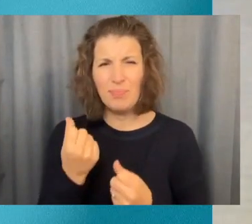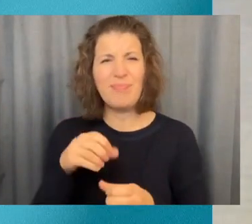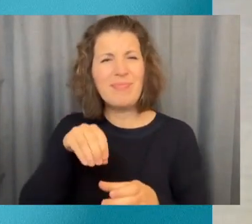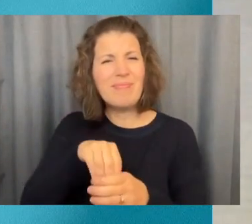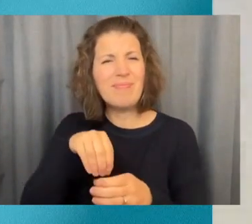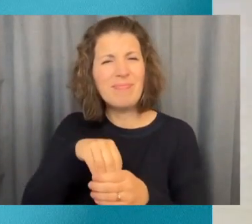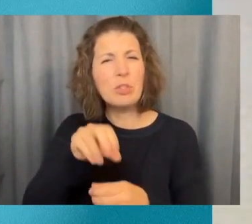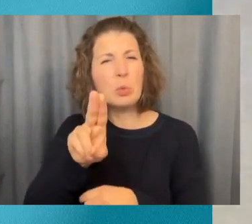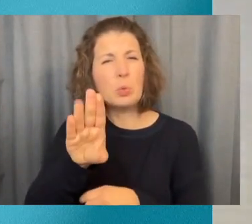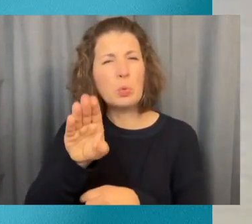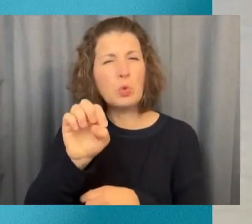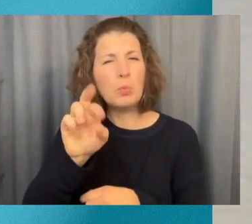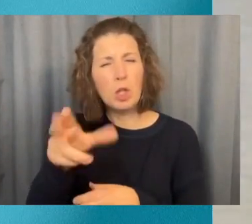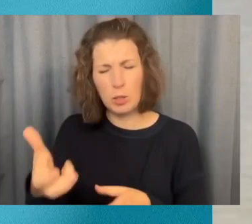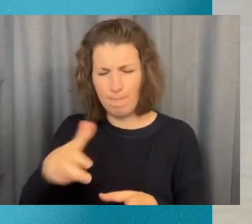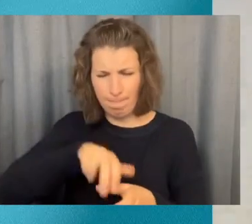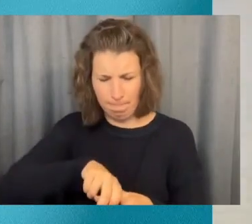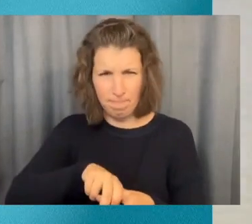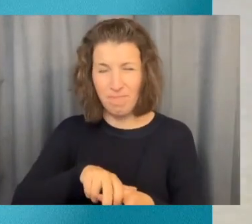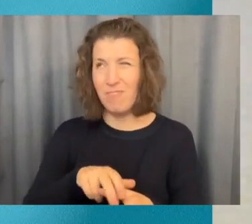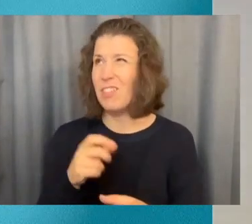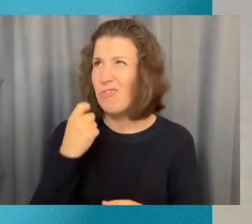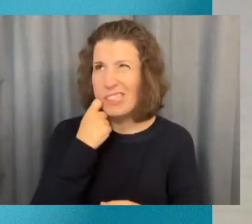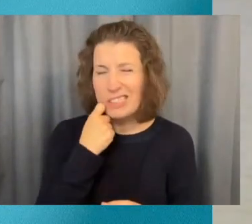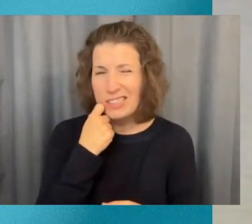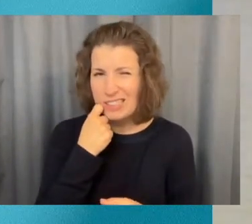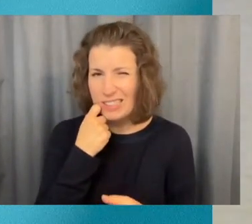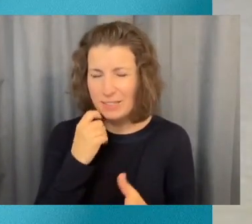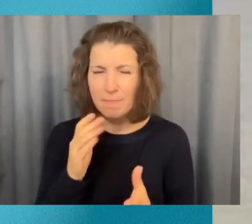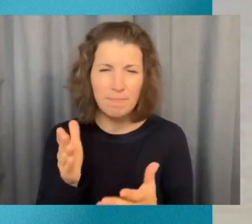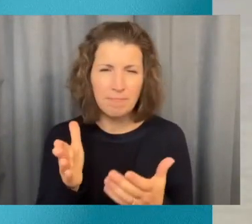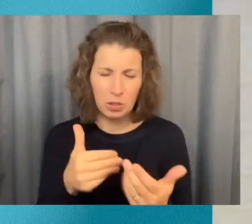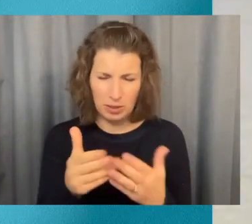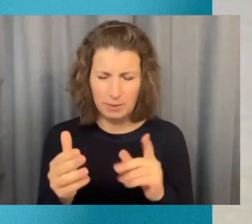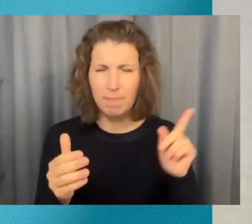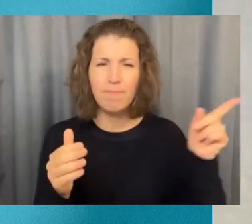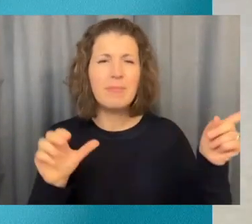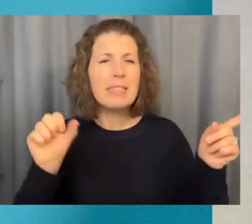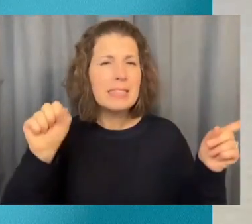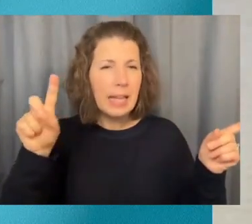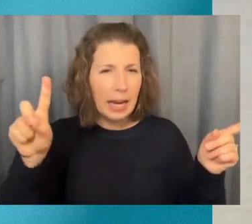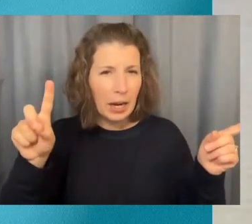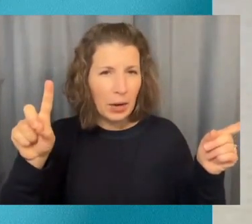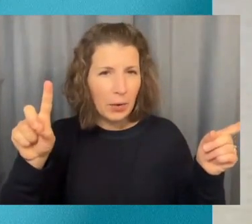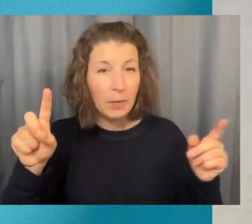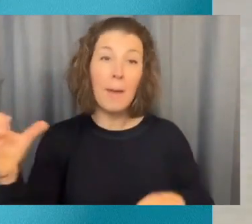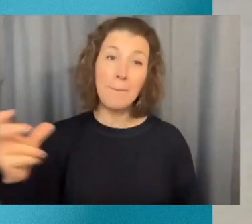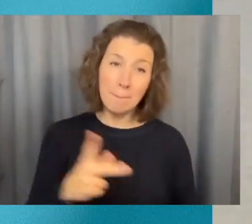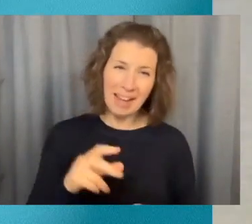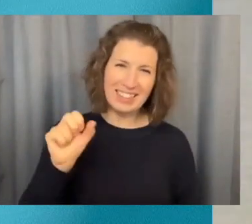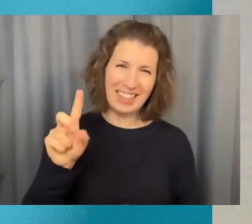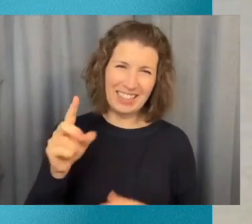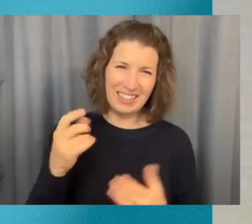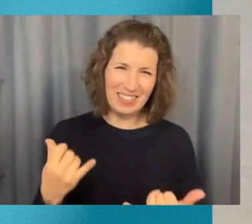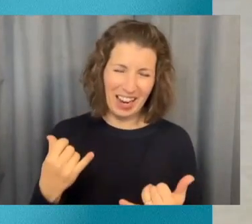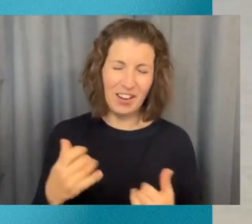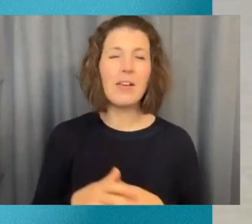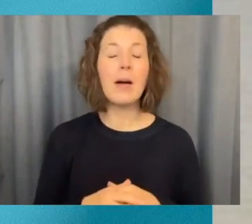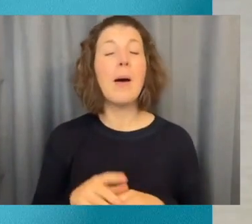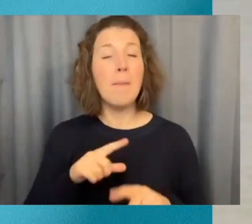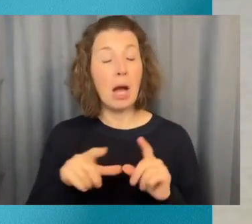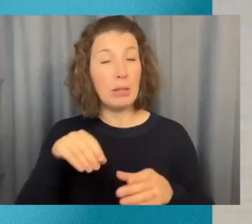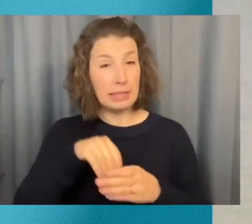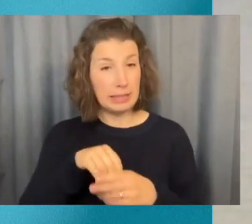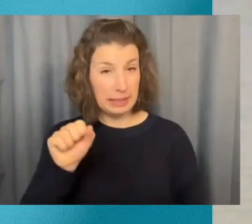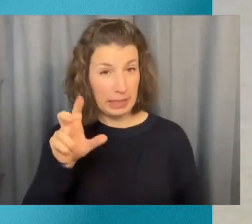few weeks. I mean, I don't know. Anyways, I was in San Diego. I'm back in San Diego now, by the way. In San Diego, had